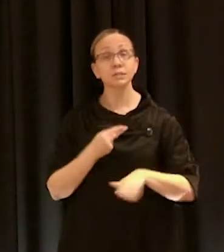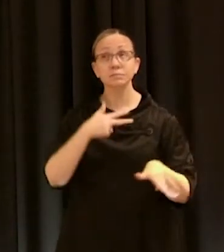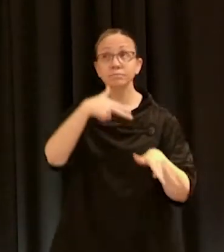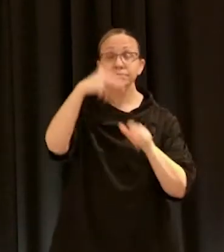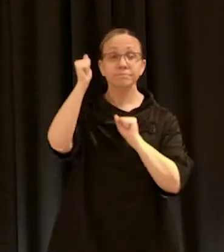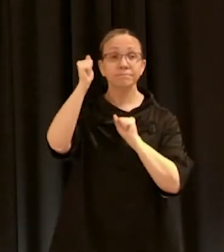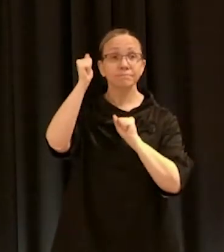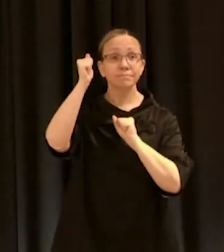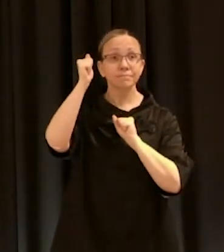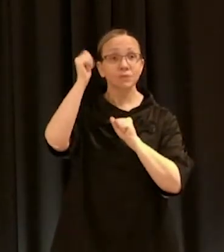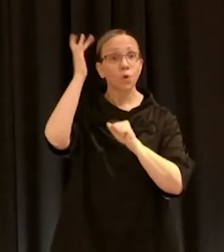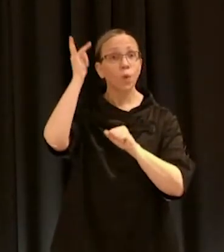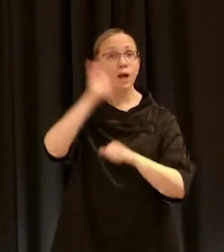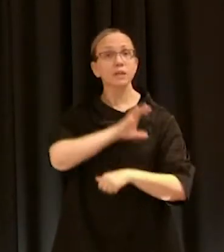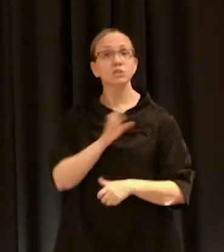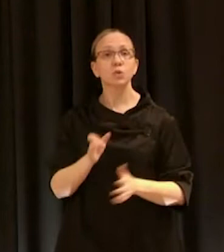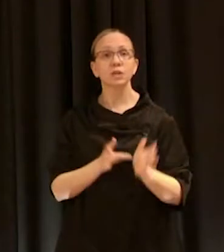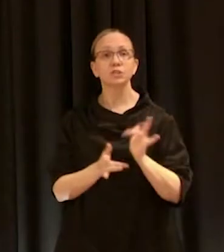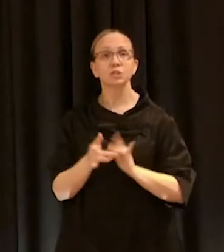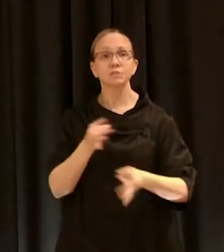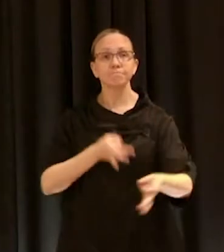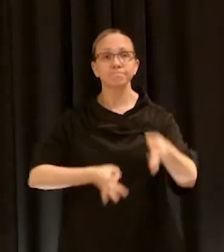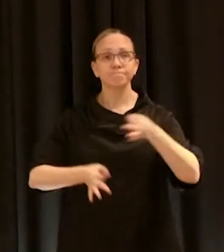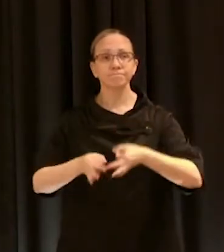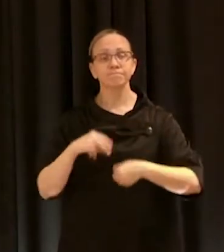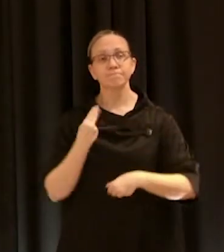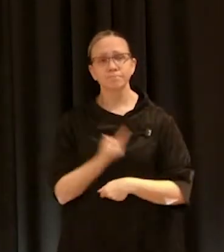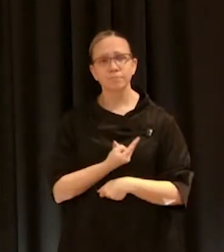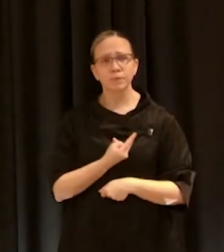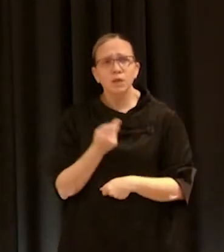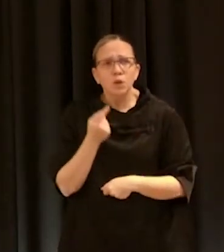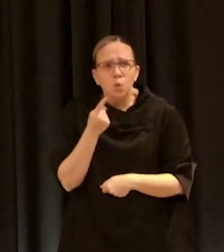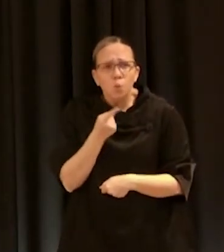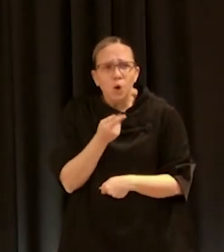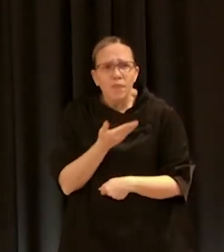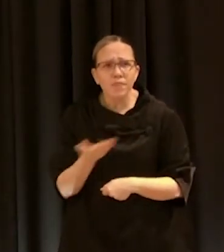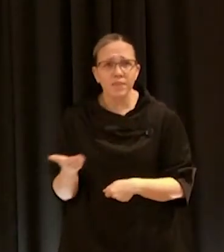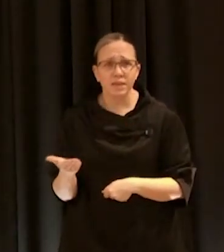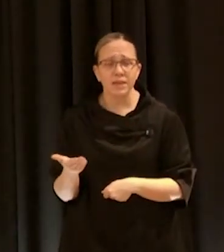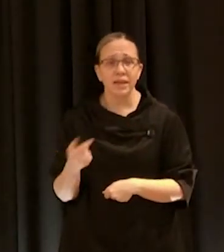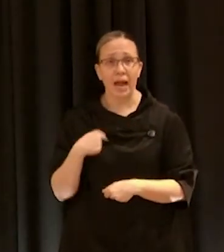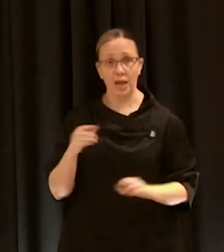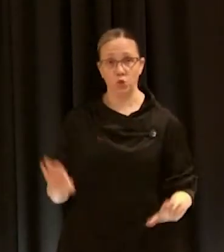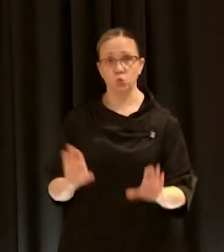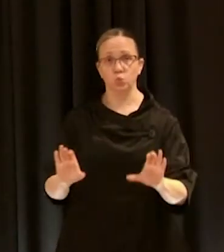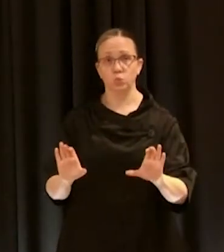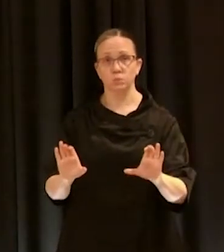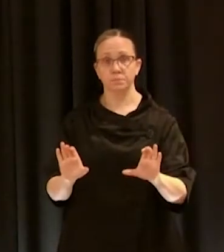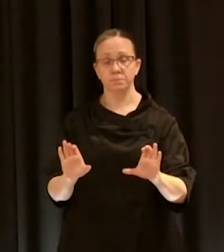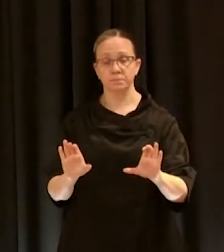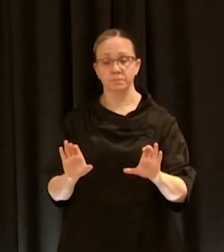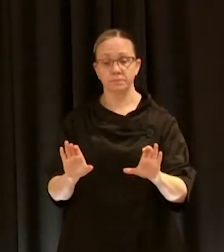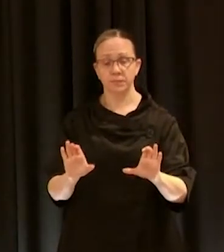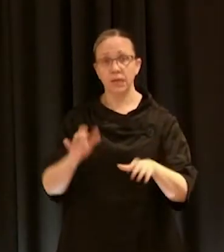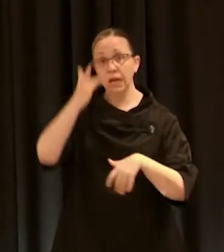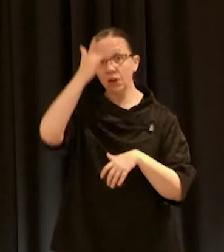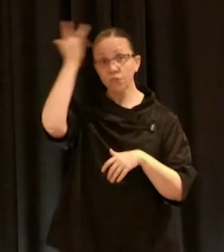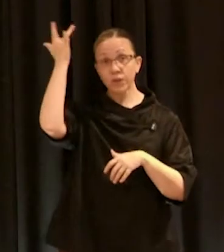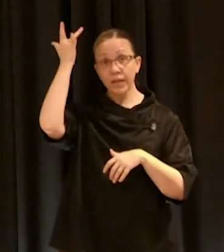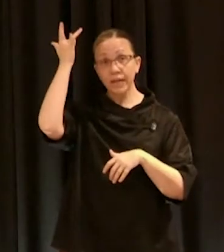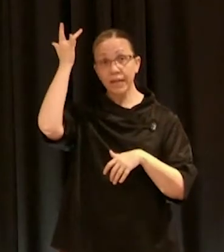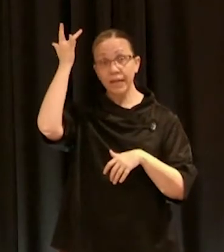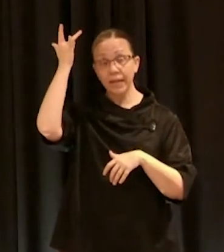heaven because of what Christ Jesus did for us. This one thing I do,